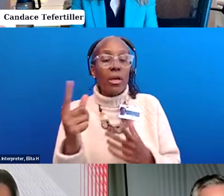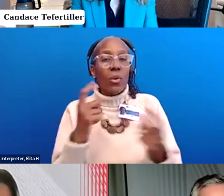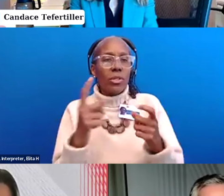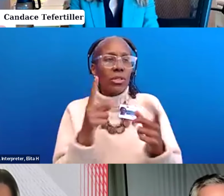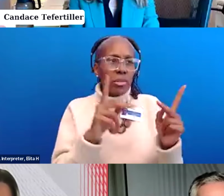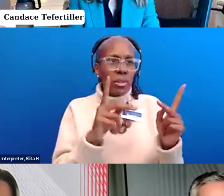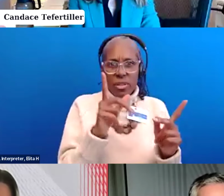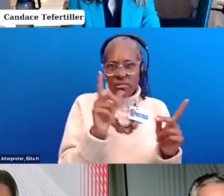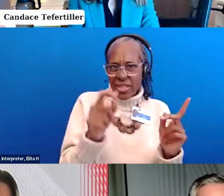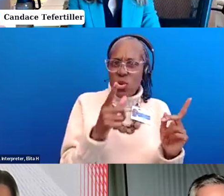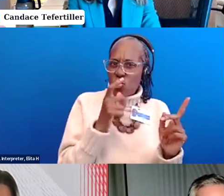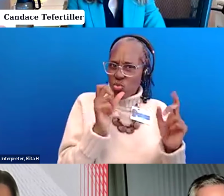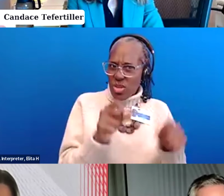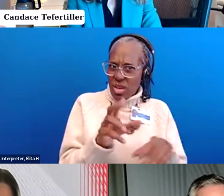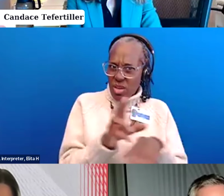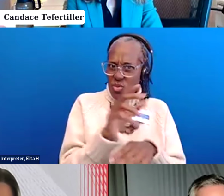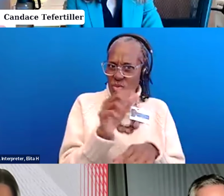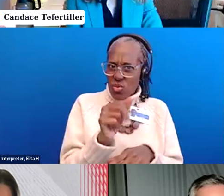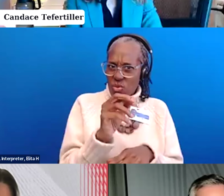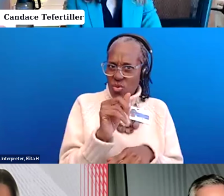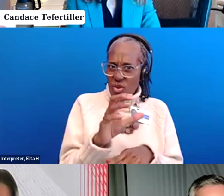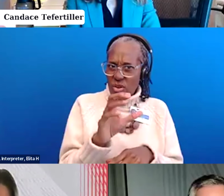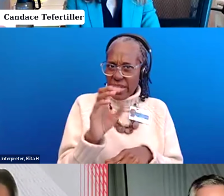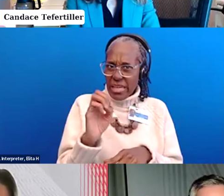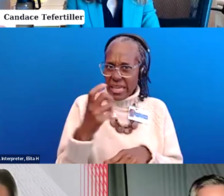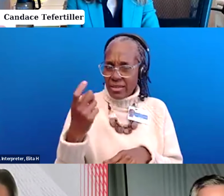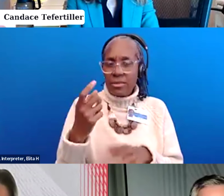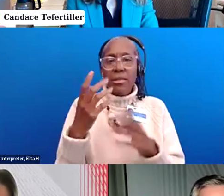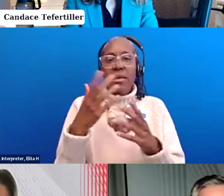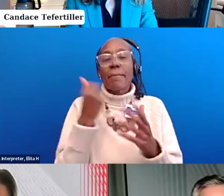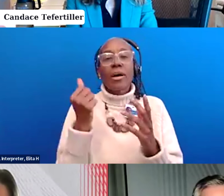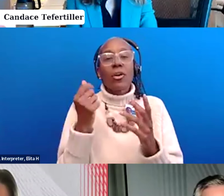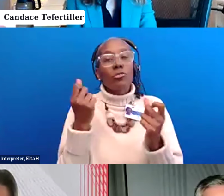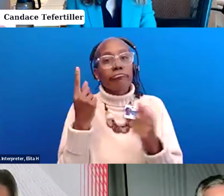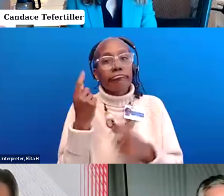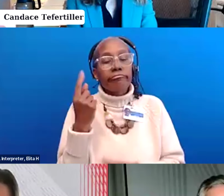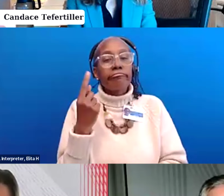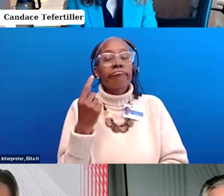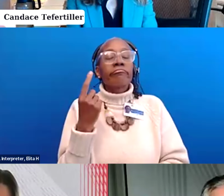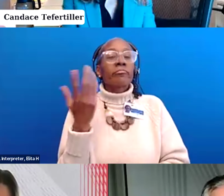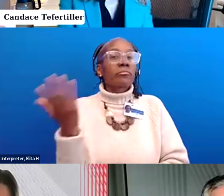can use ARC-EX. So just getting a better understanding of